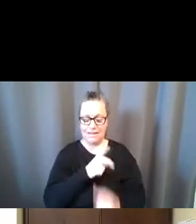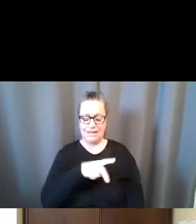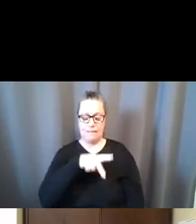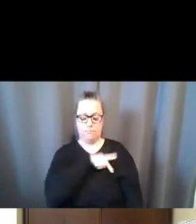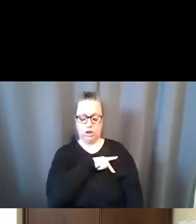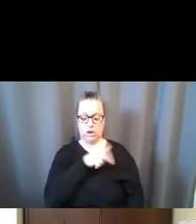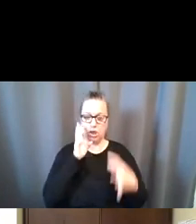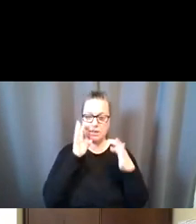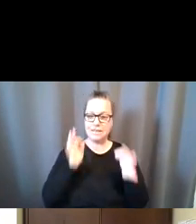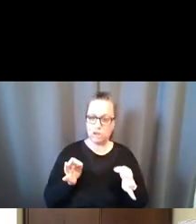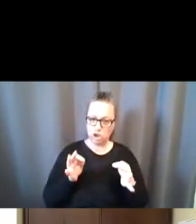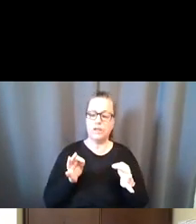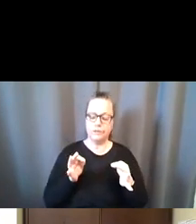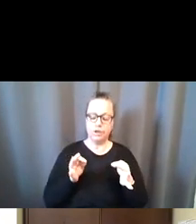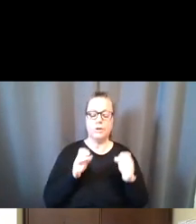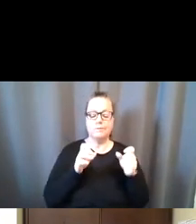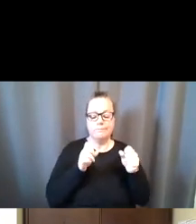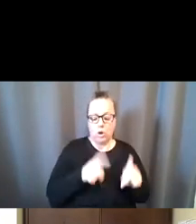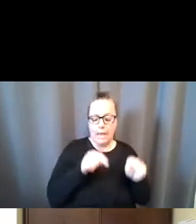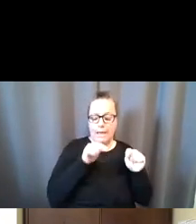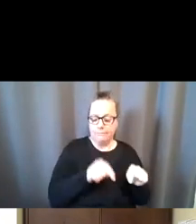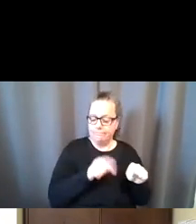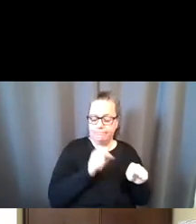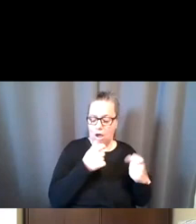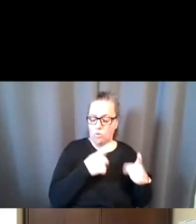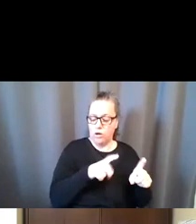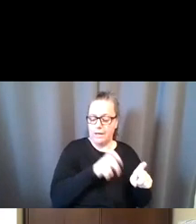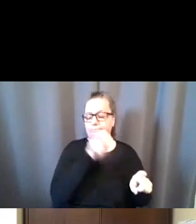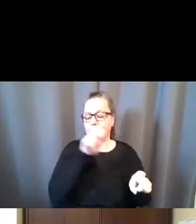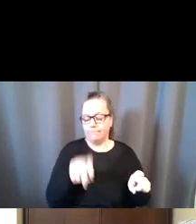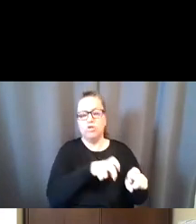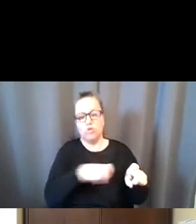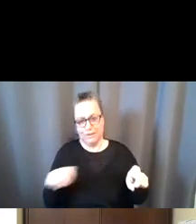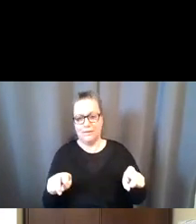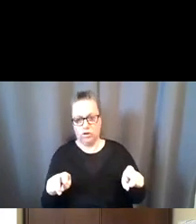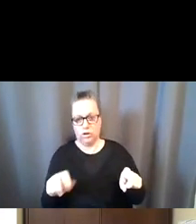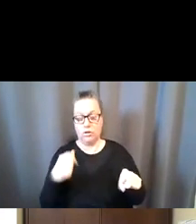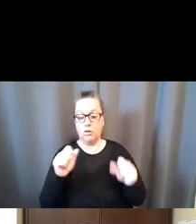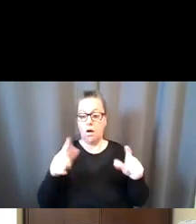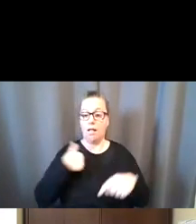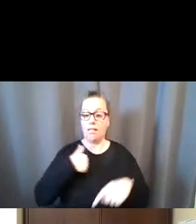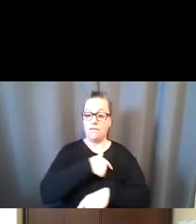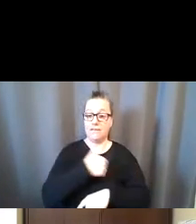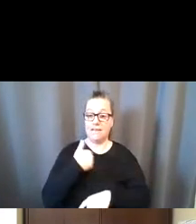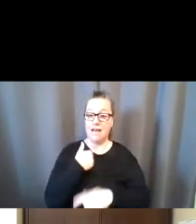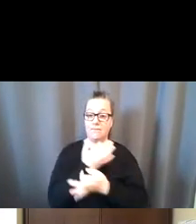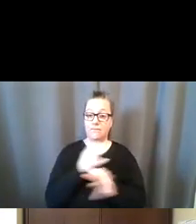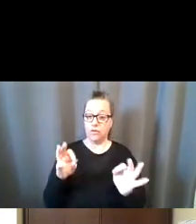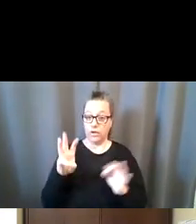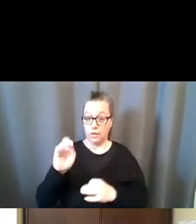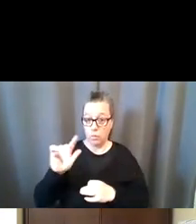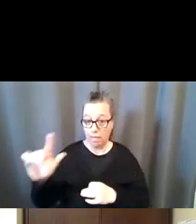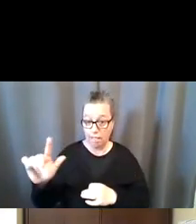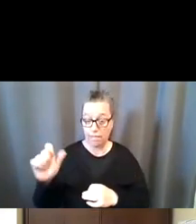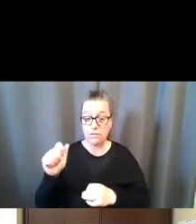decision to step out of the current state and step into the transition state. And we all have free will. So we